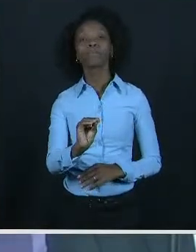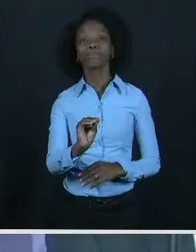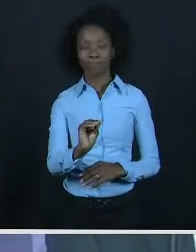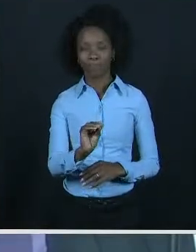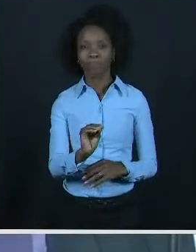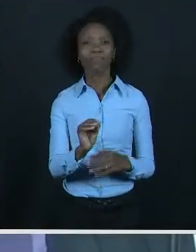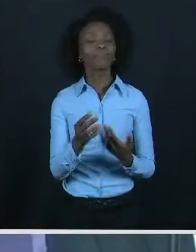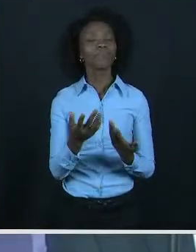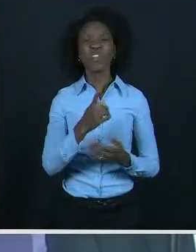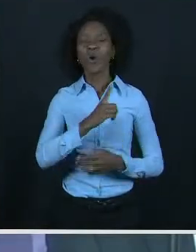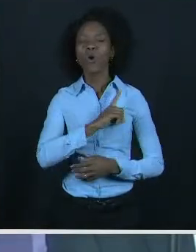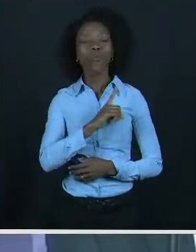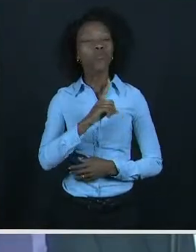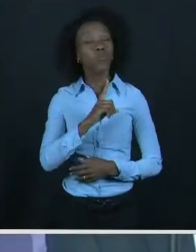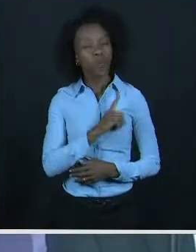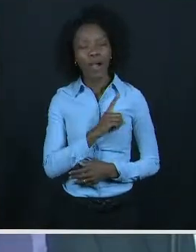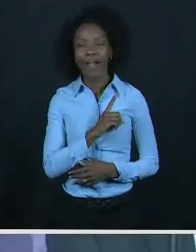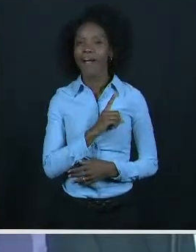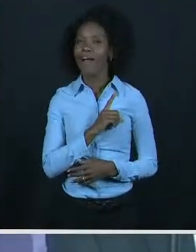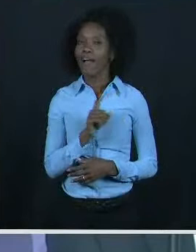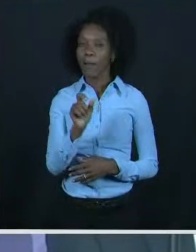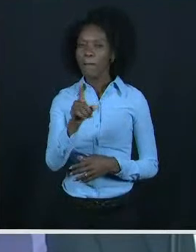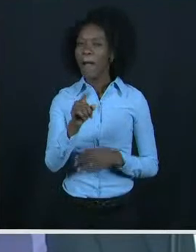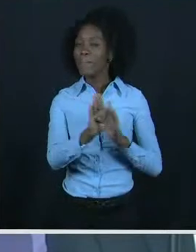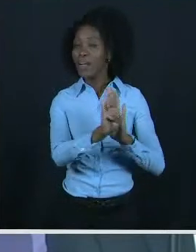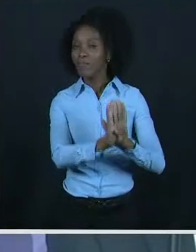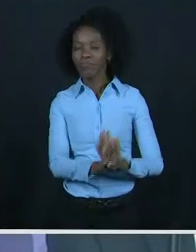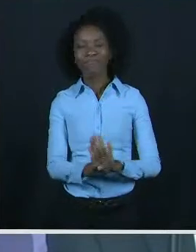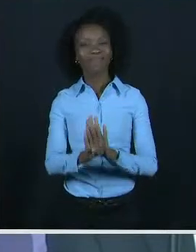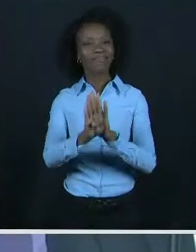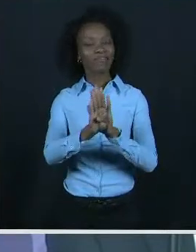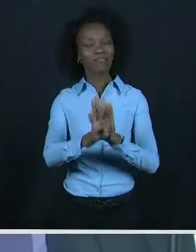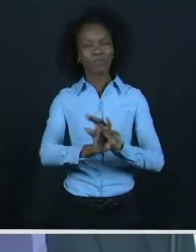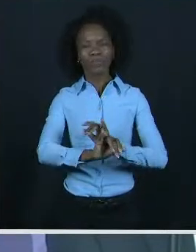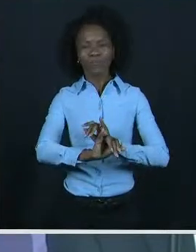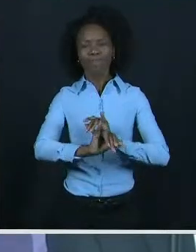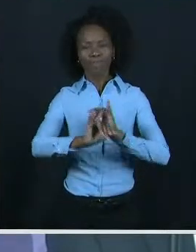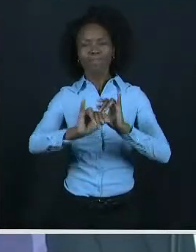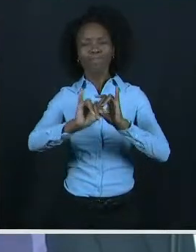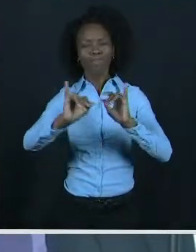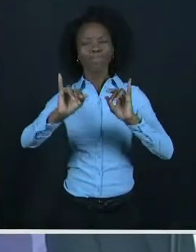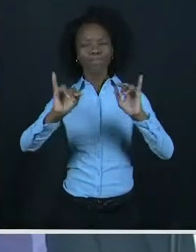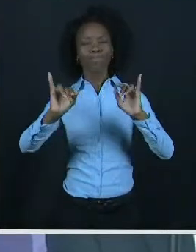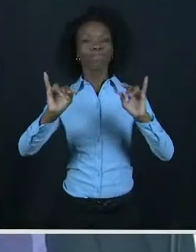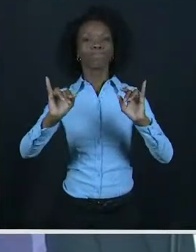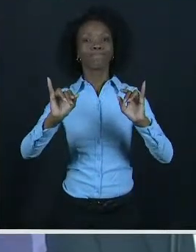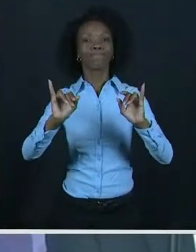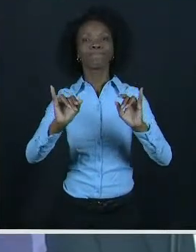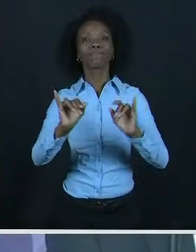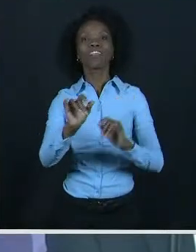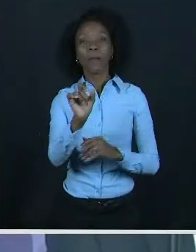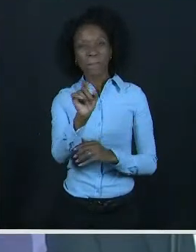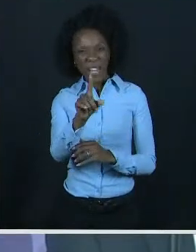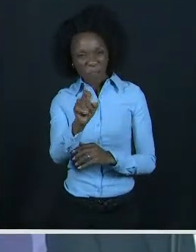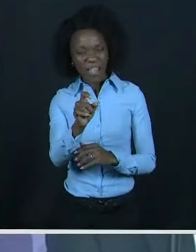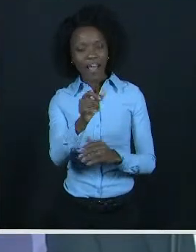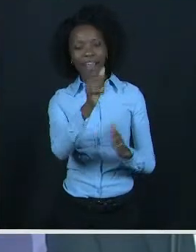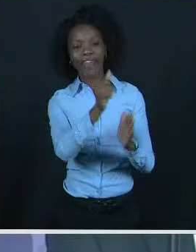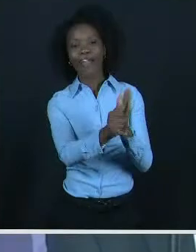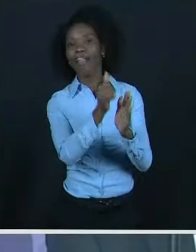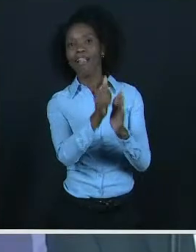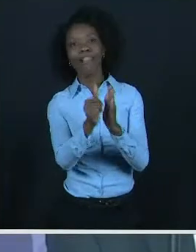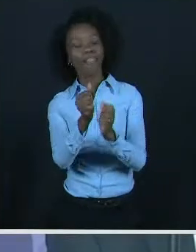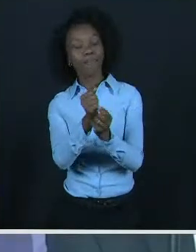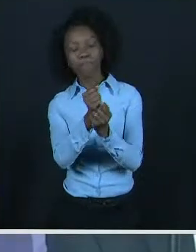it is the greatest cause of morbidity for women and girls. 1 in